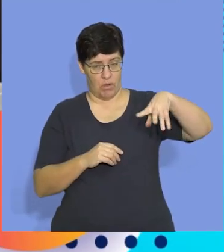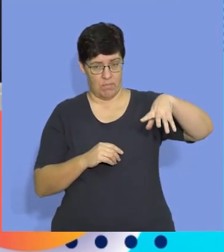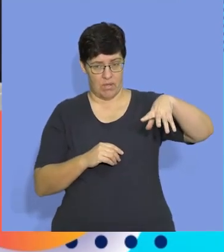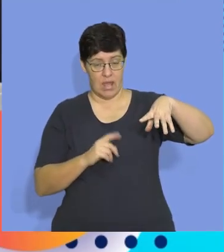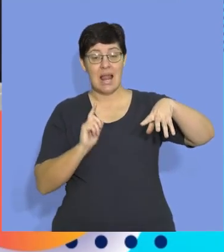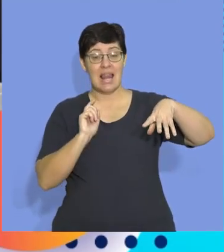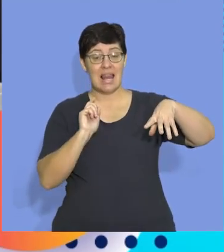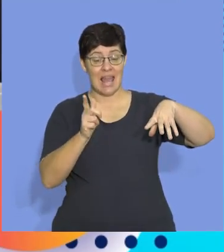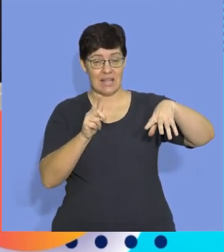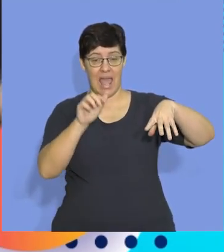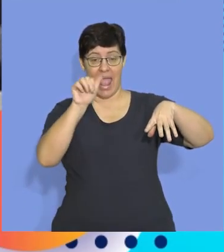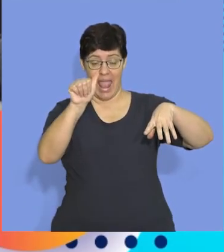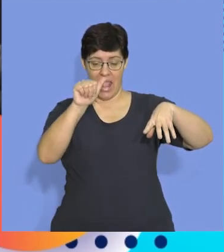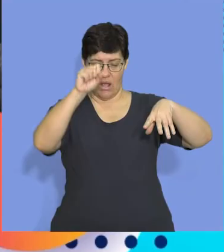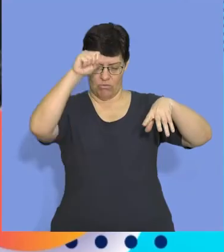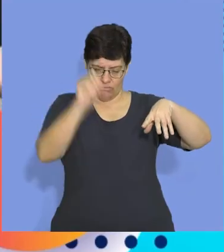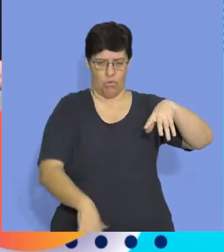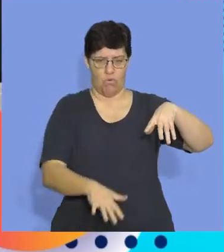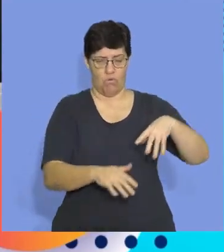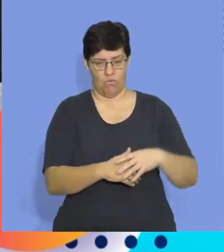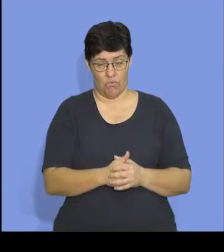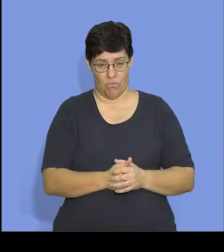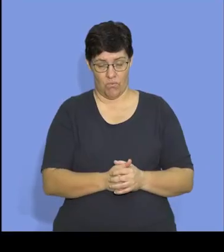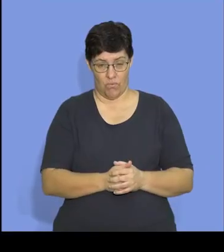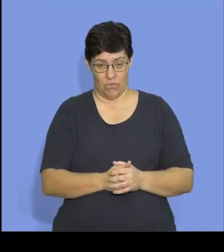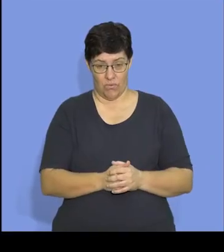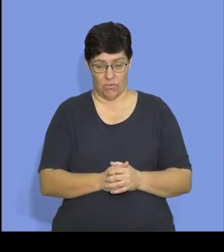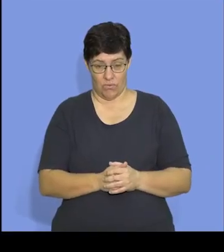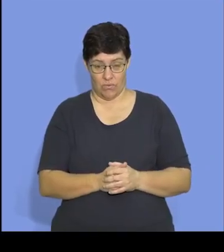later, A was thrown. That's all. Okay?